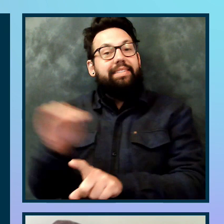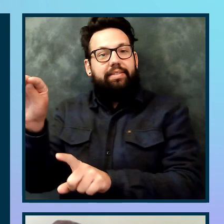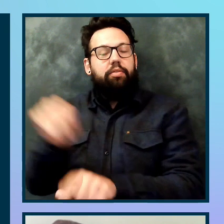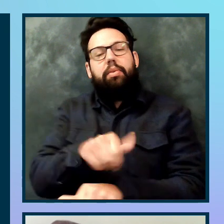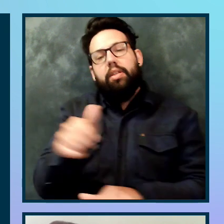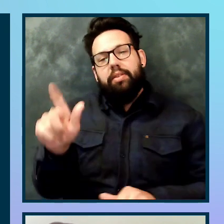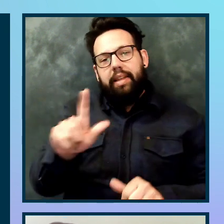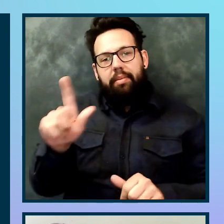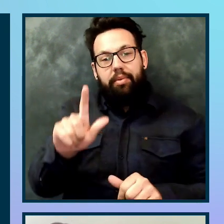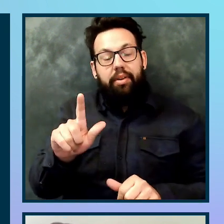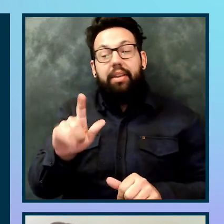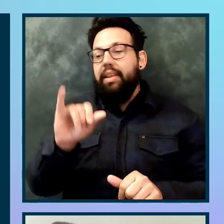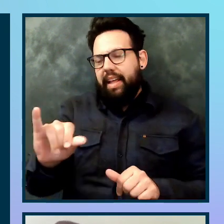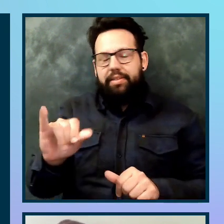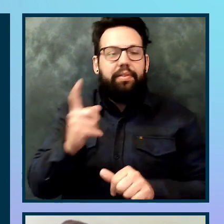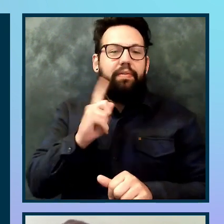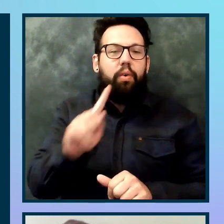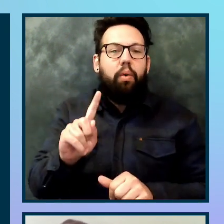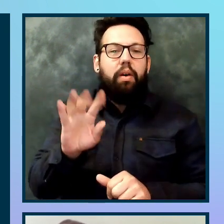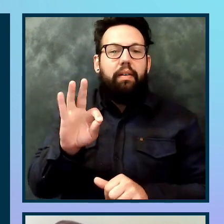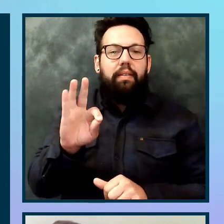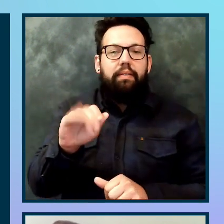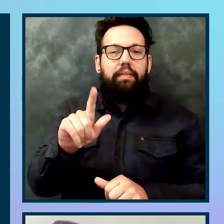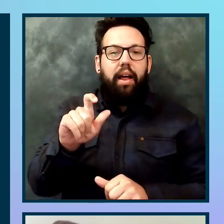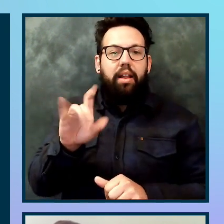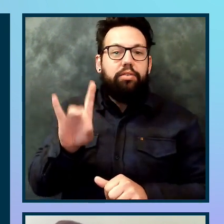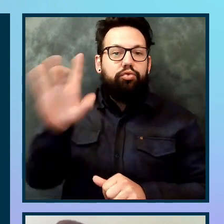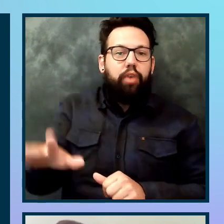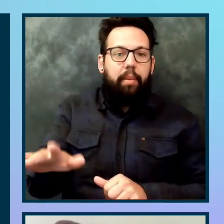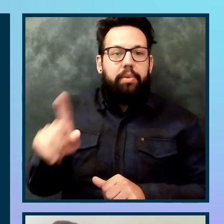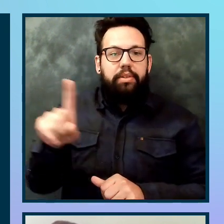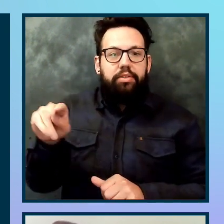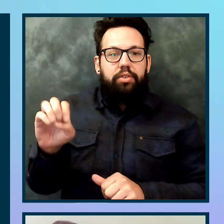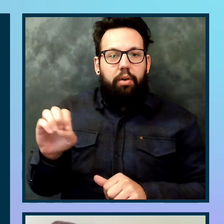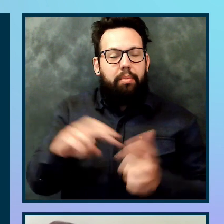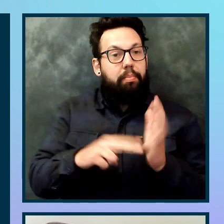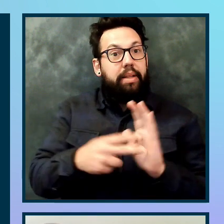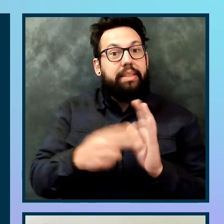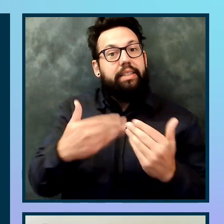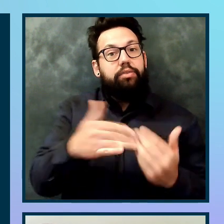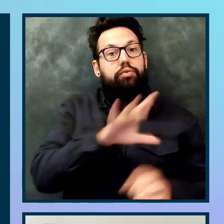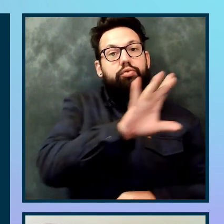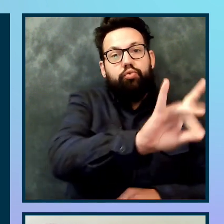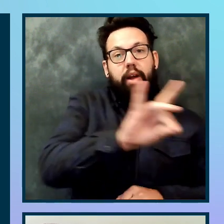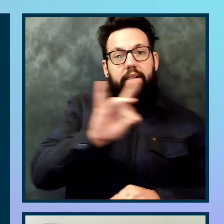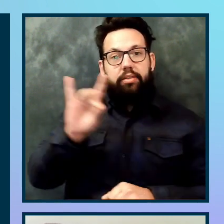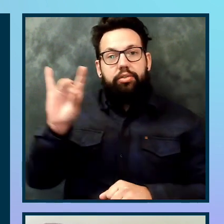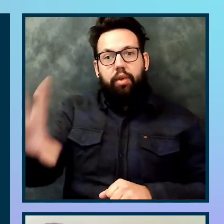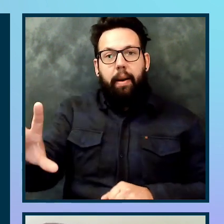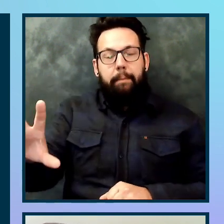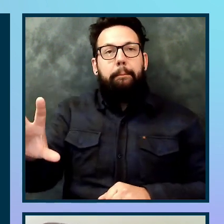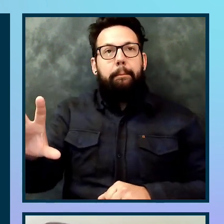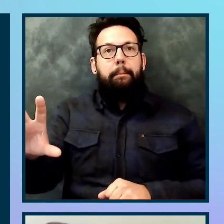drop zone basically allows us to drag and drop files dynamically. And out of the box, the accessibility is just okay. And